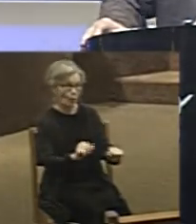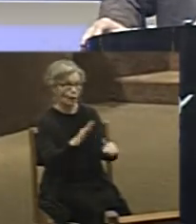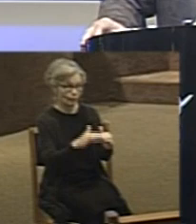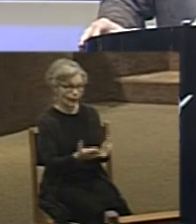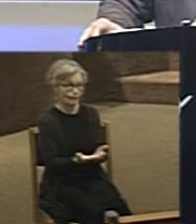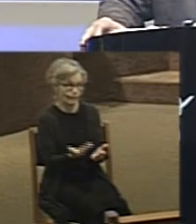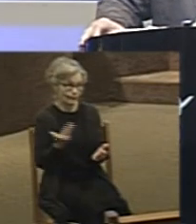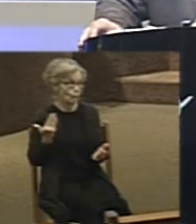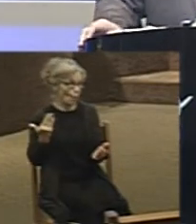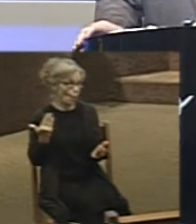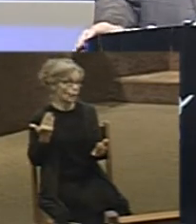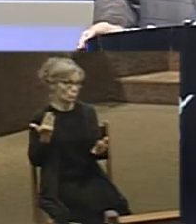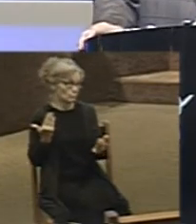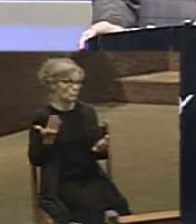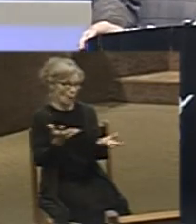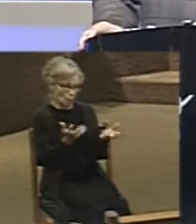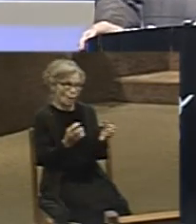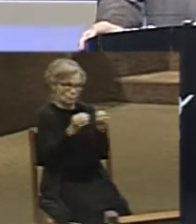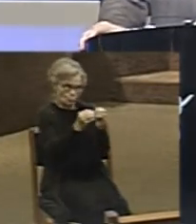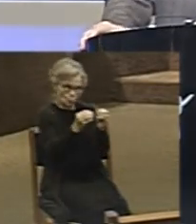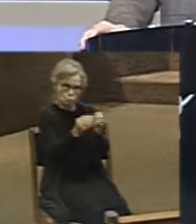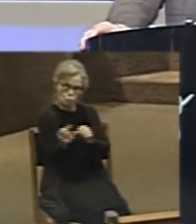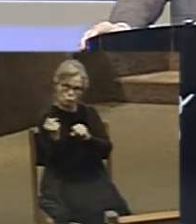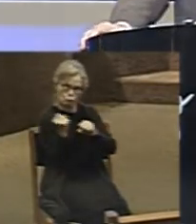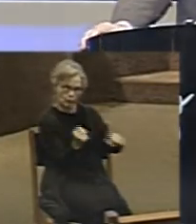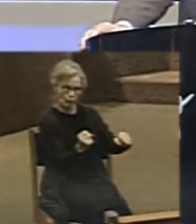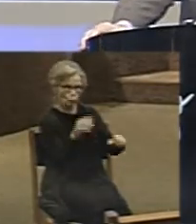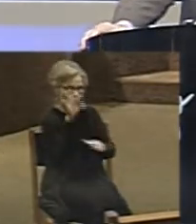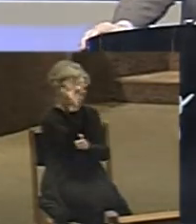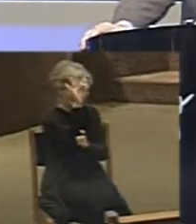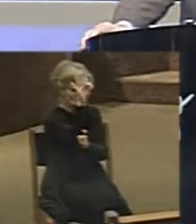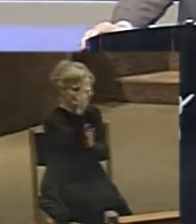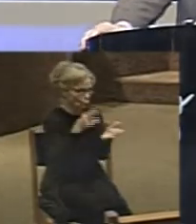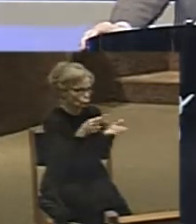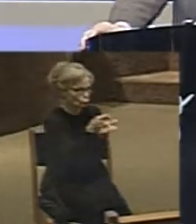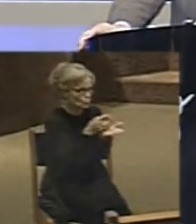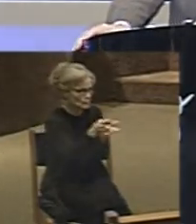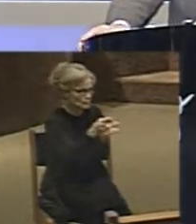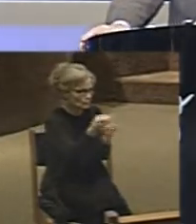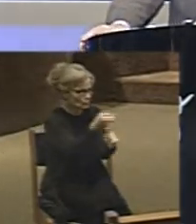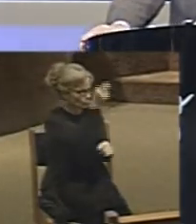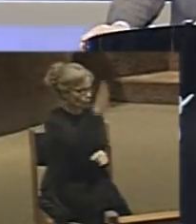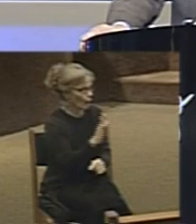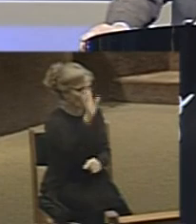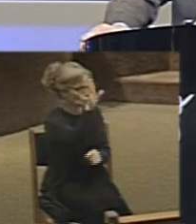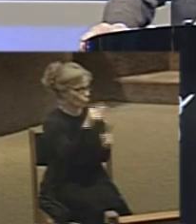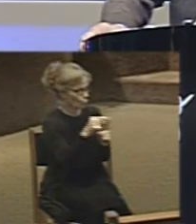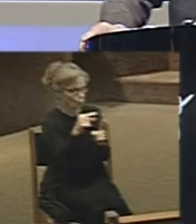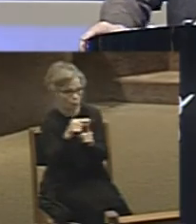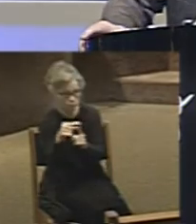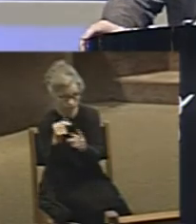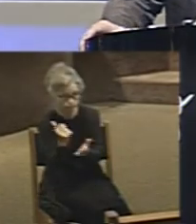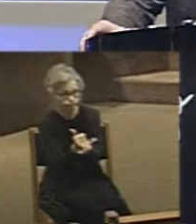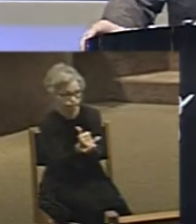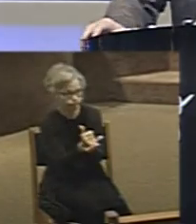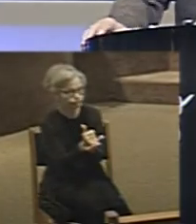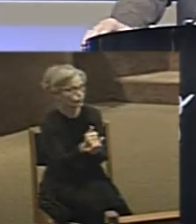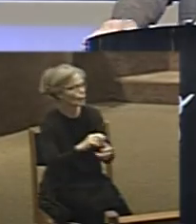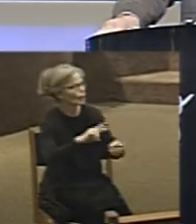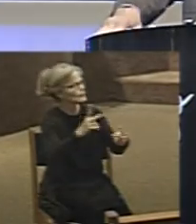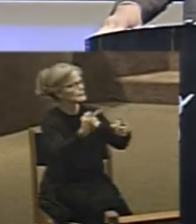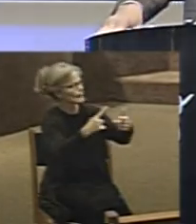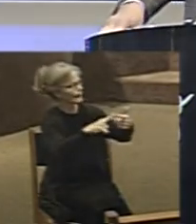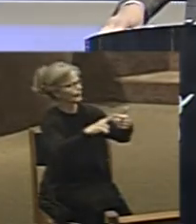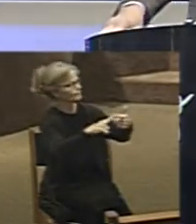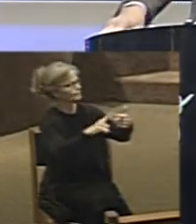ever have been preached and taught before. The second